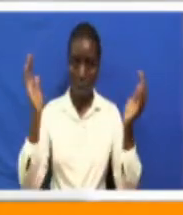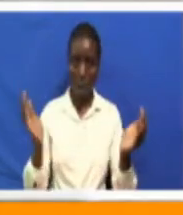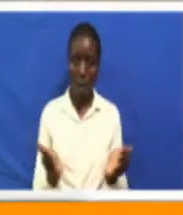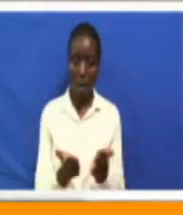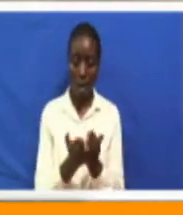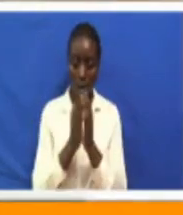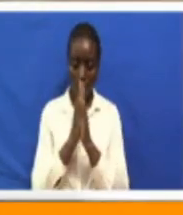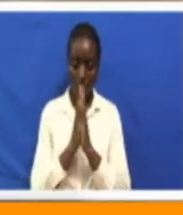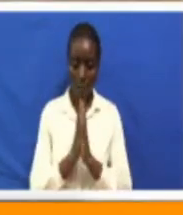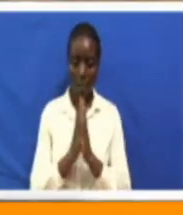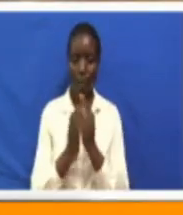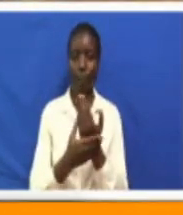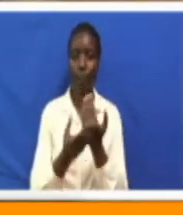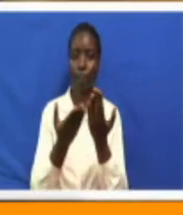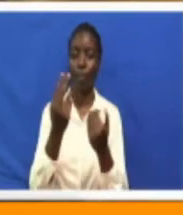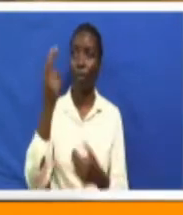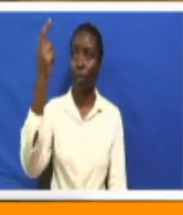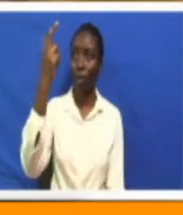foreign